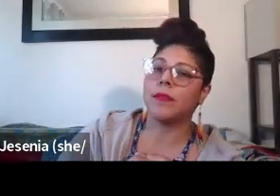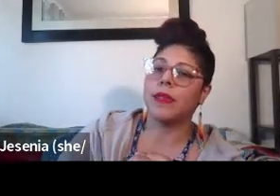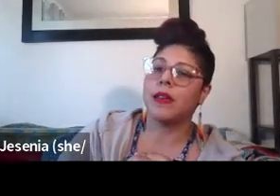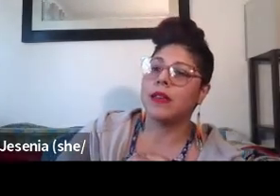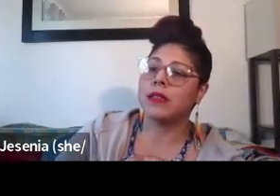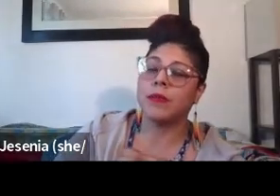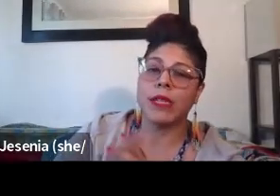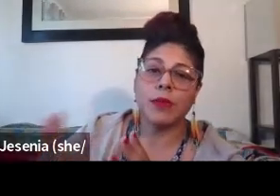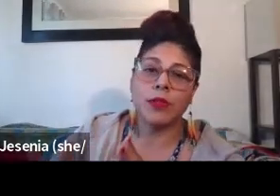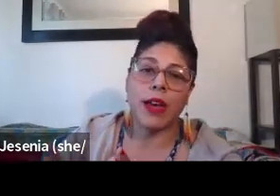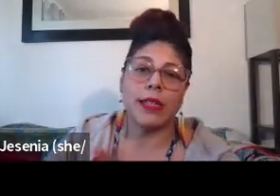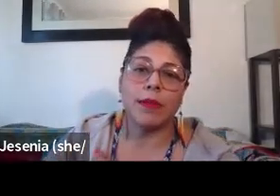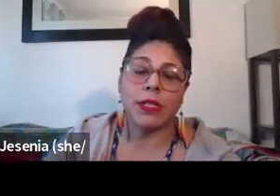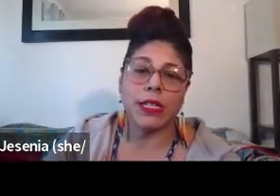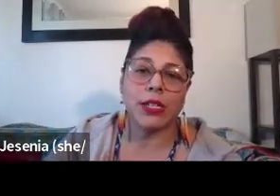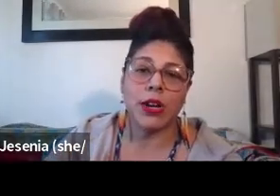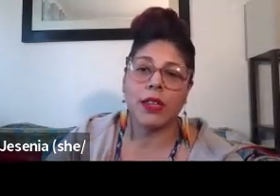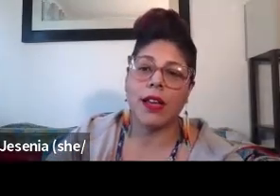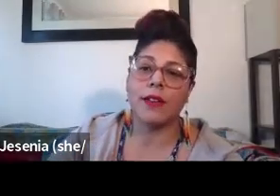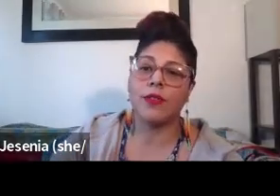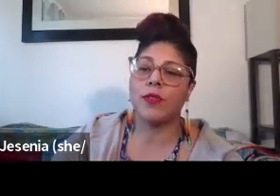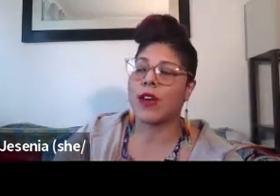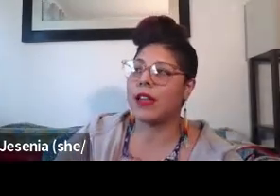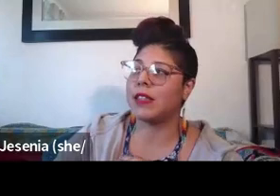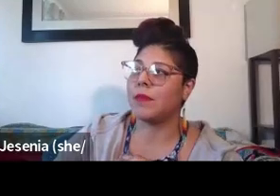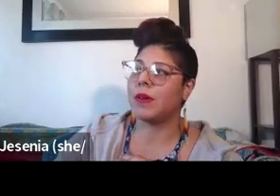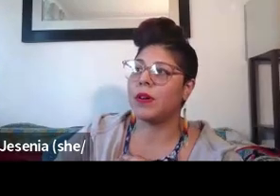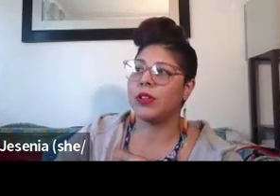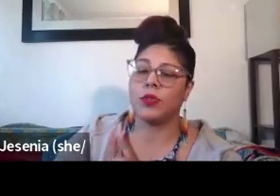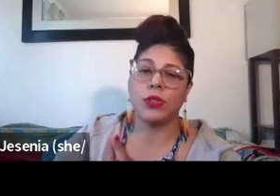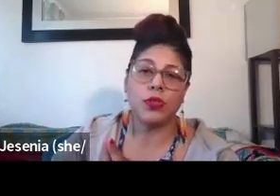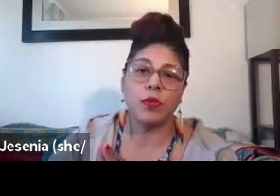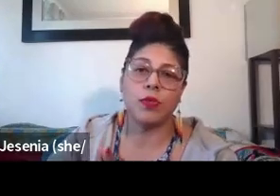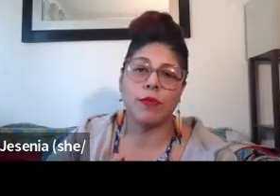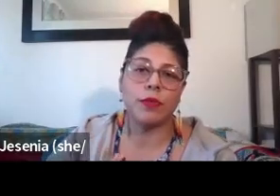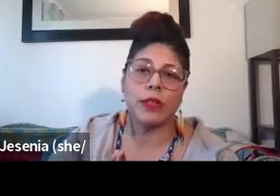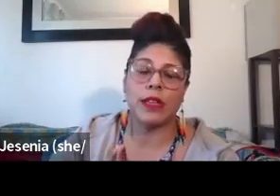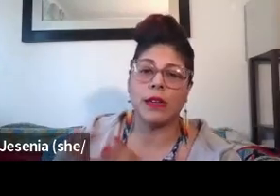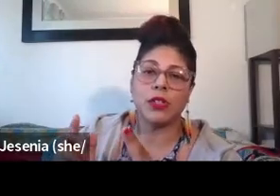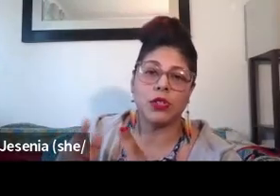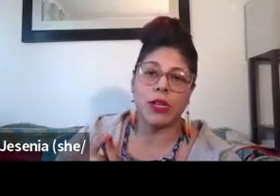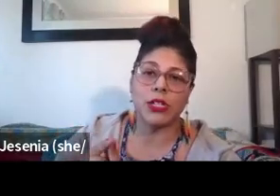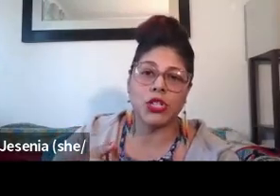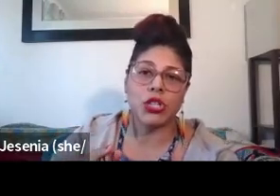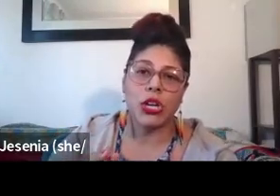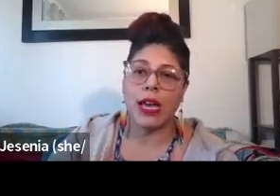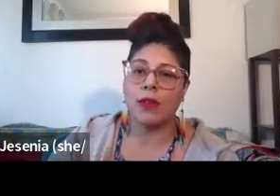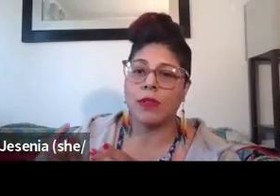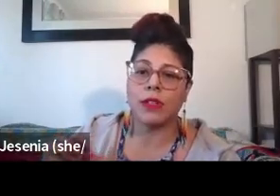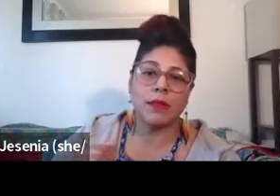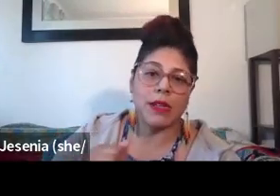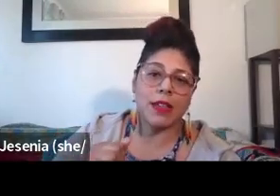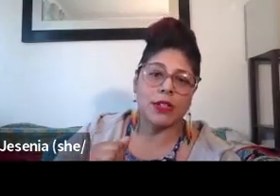being discussed. These are emergent and happen really quickly. In fact, I just found out about one yesterday, and I'm going